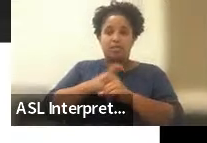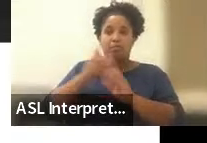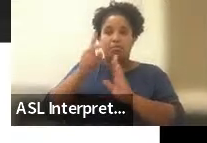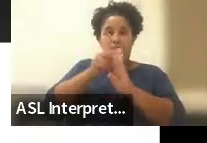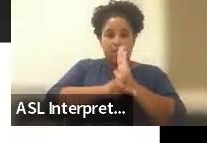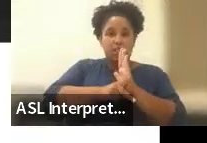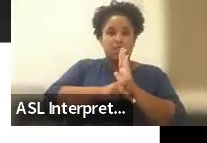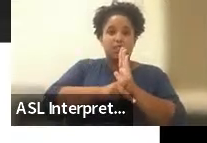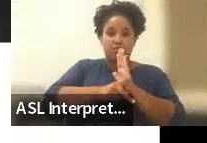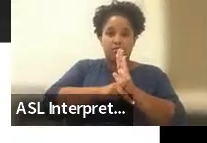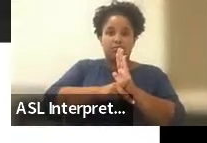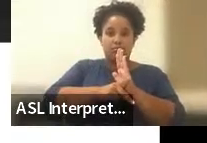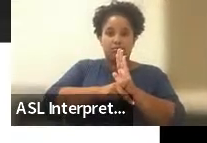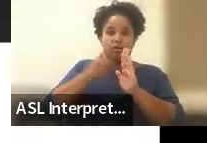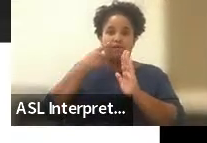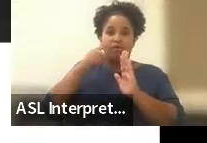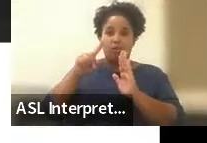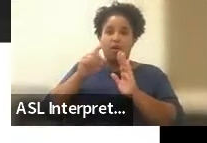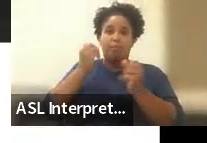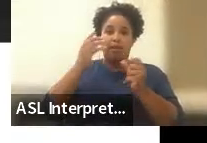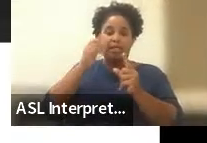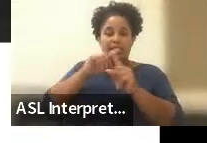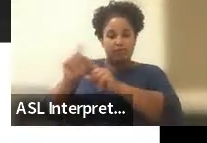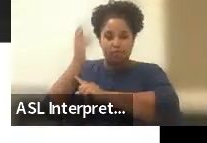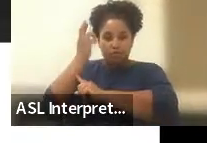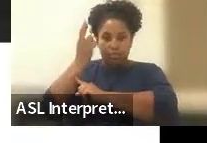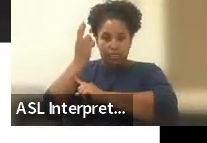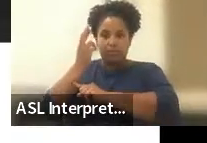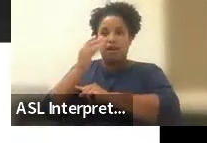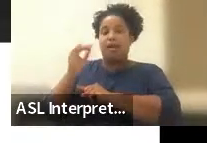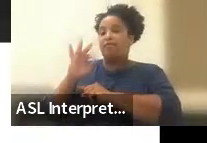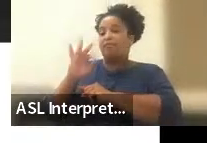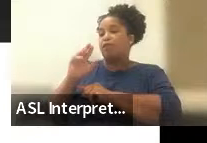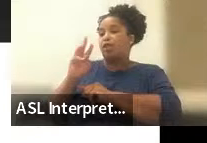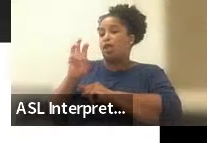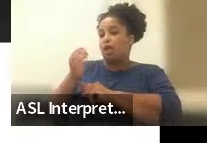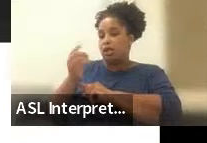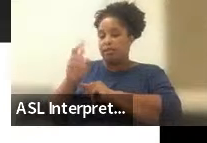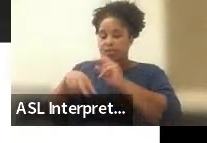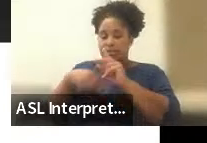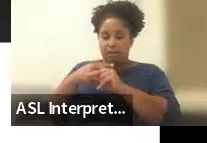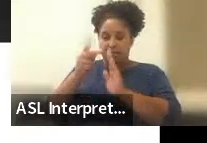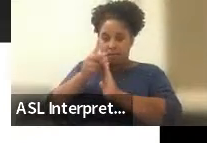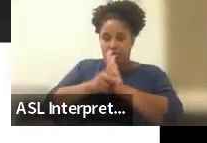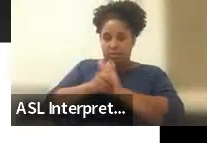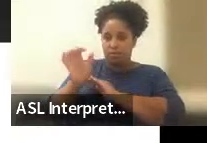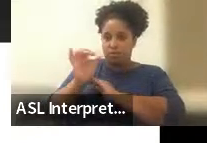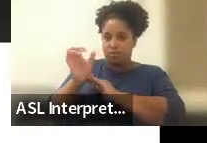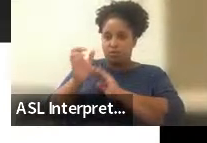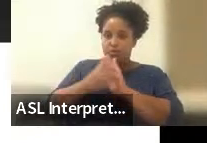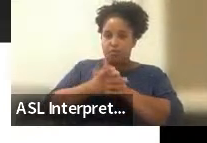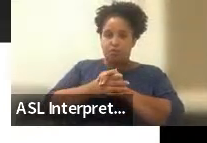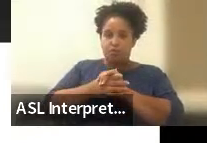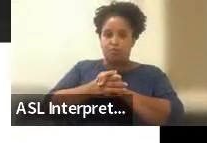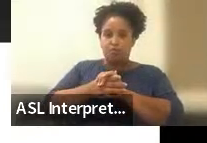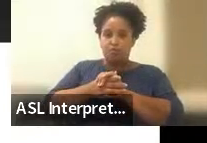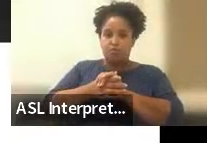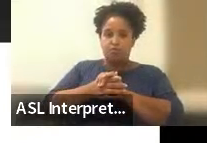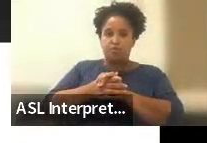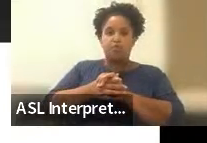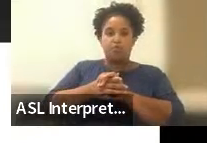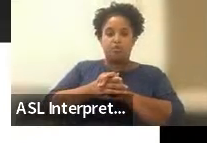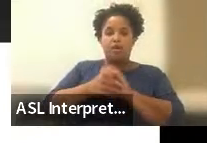policies for a number of reasons, and flawed policies. And but I